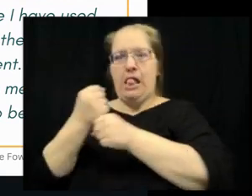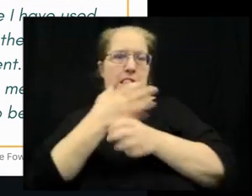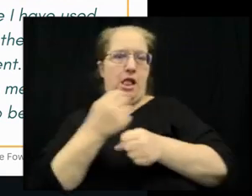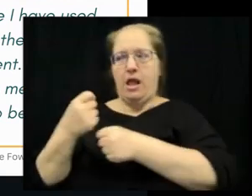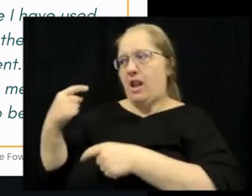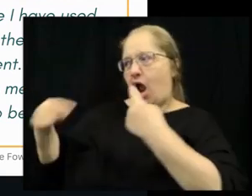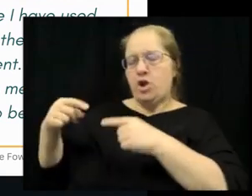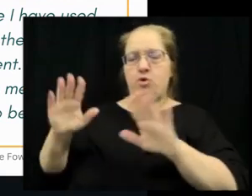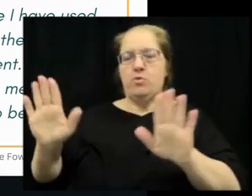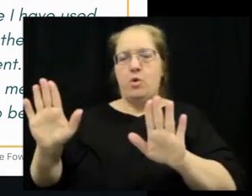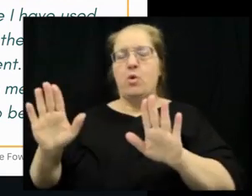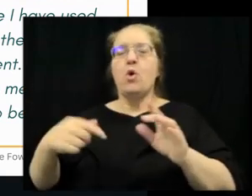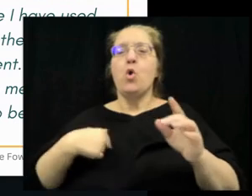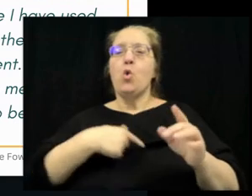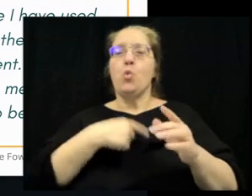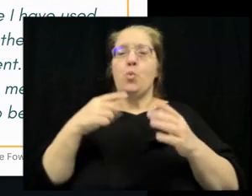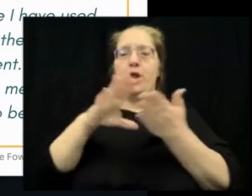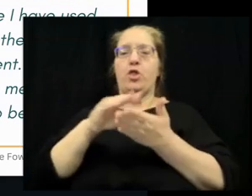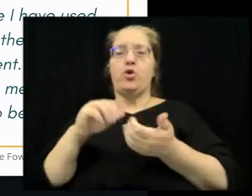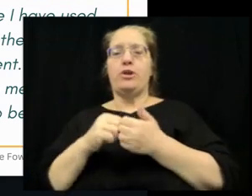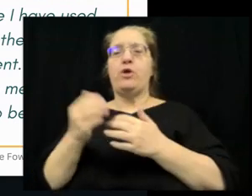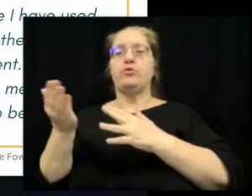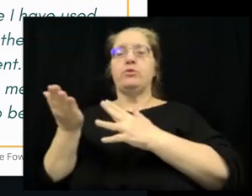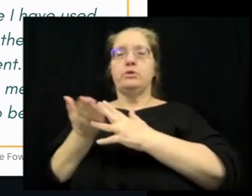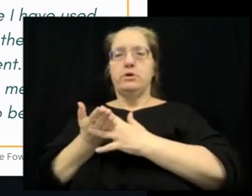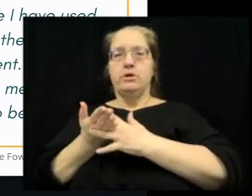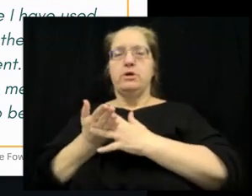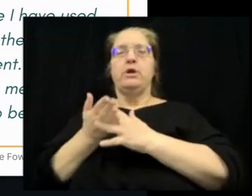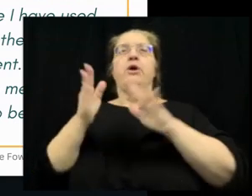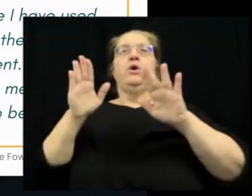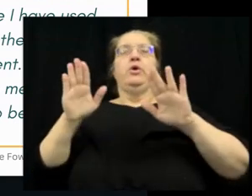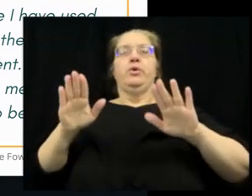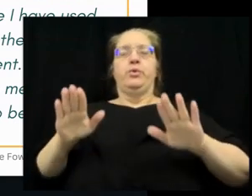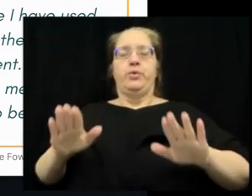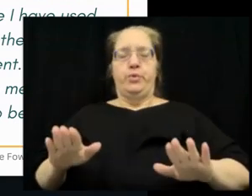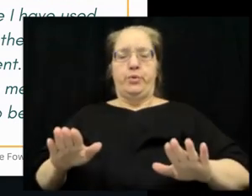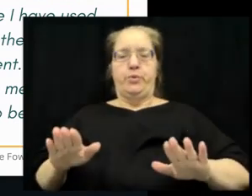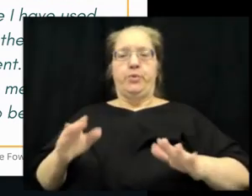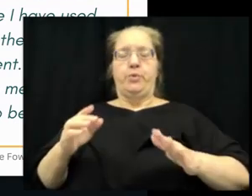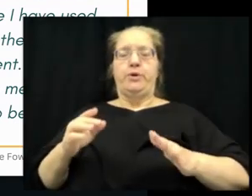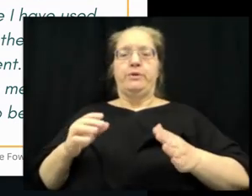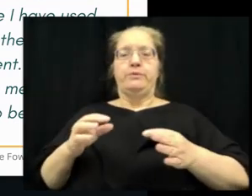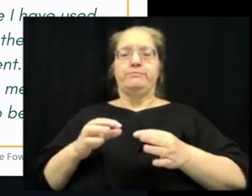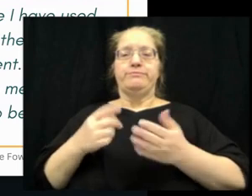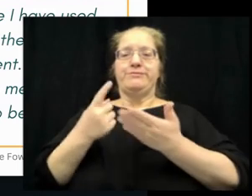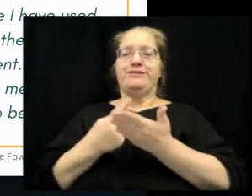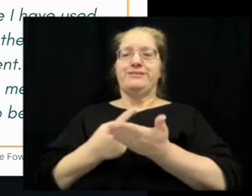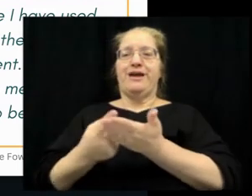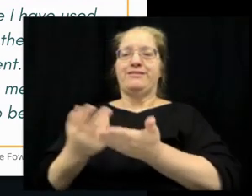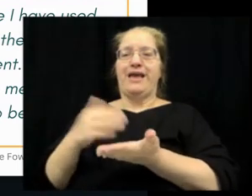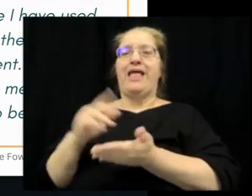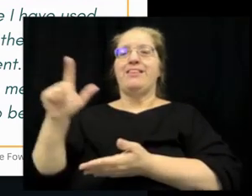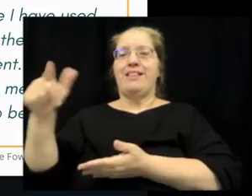fighting, we learned how to take a break and kind of come back to the discussion later. We also